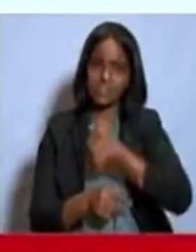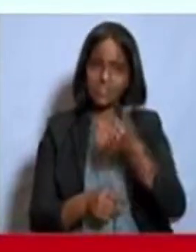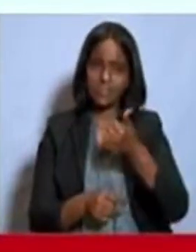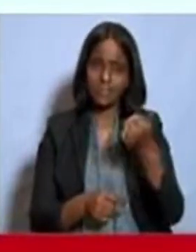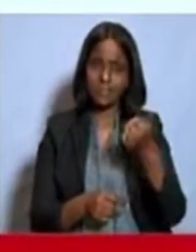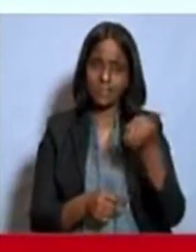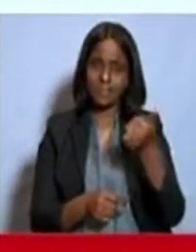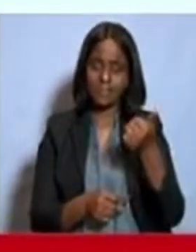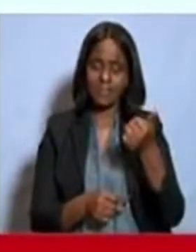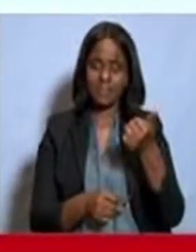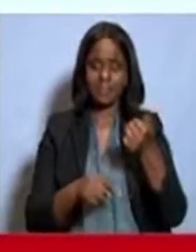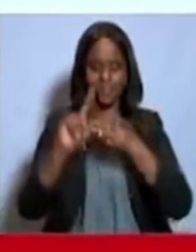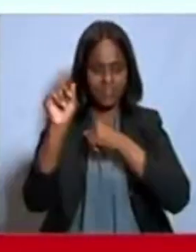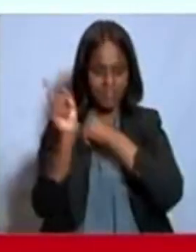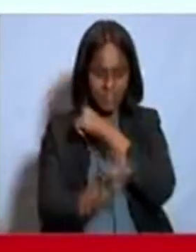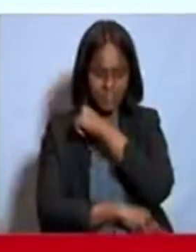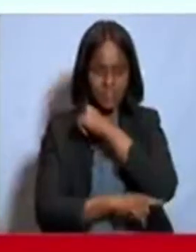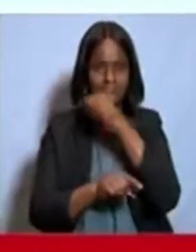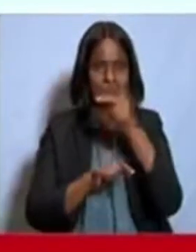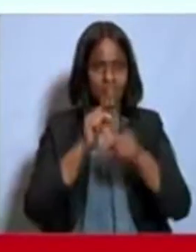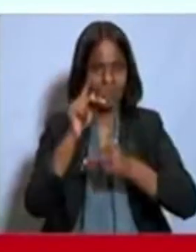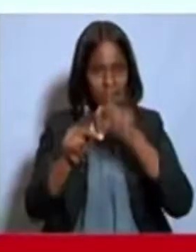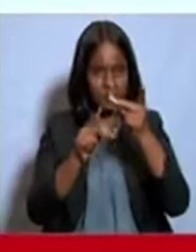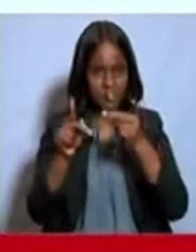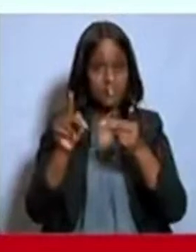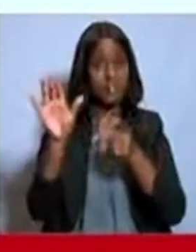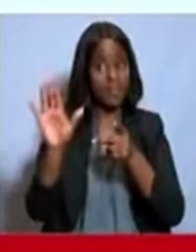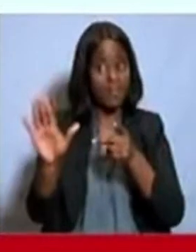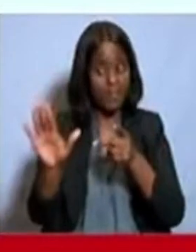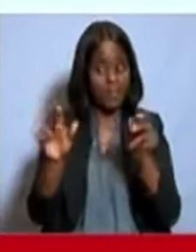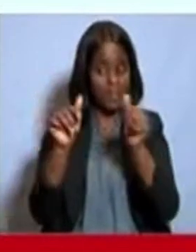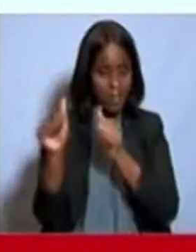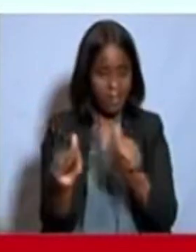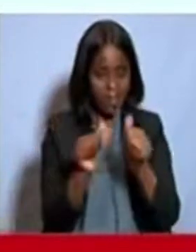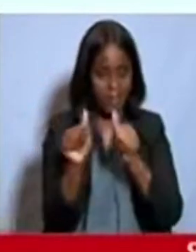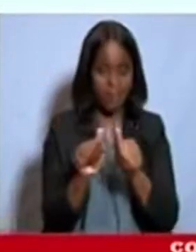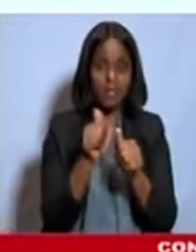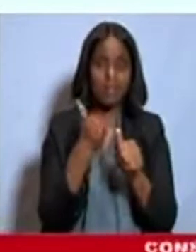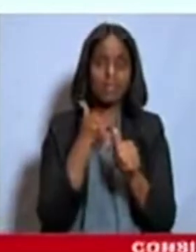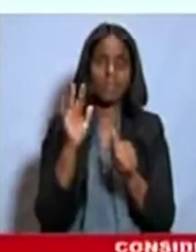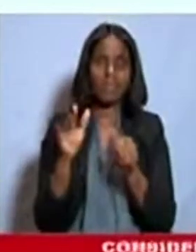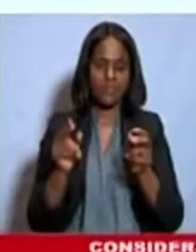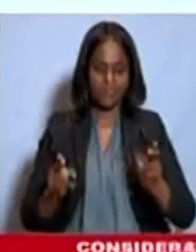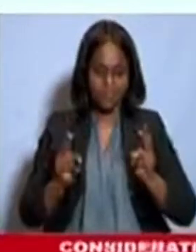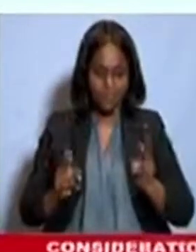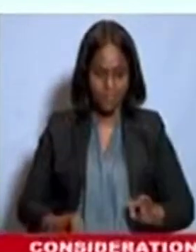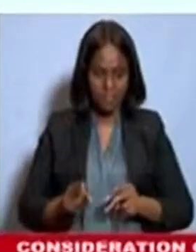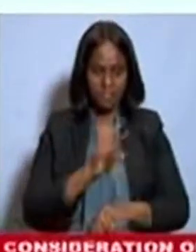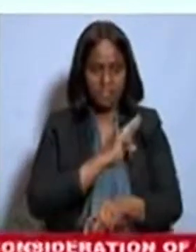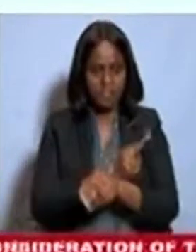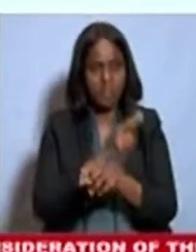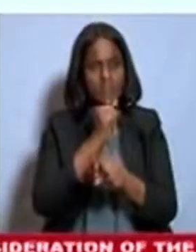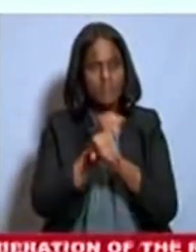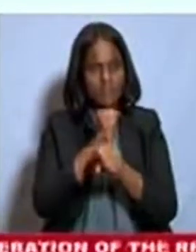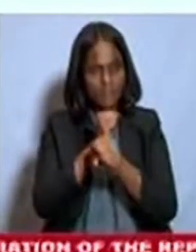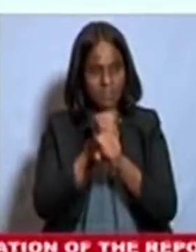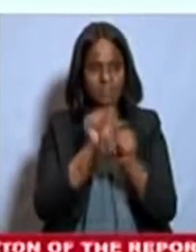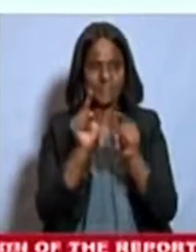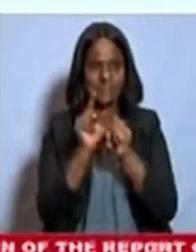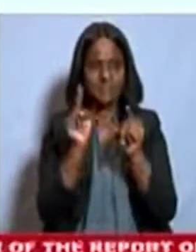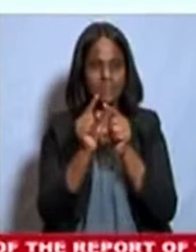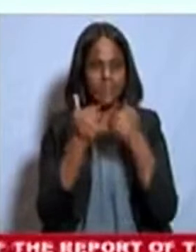The disciplinary process is actually active. The human resource function has